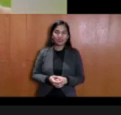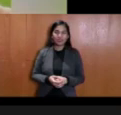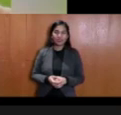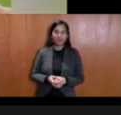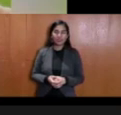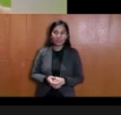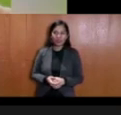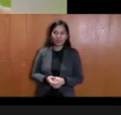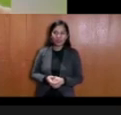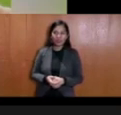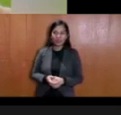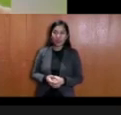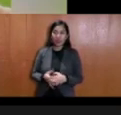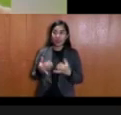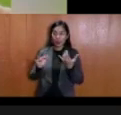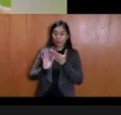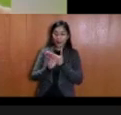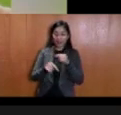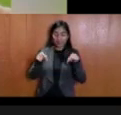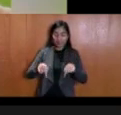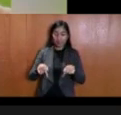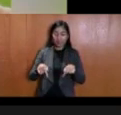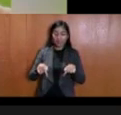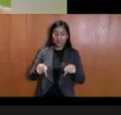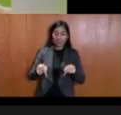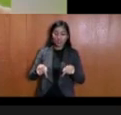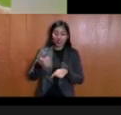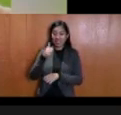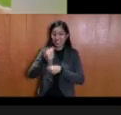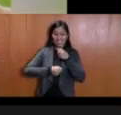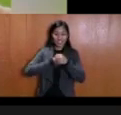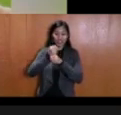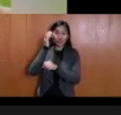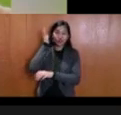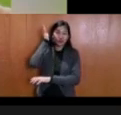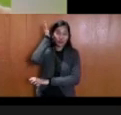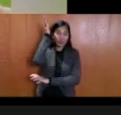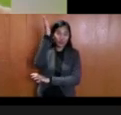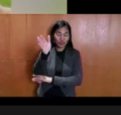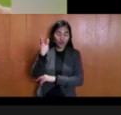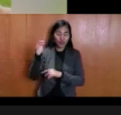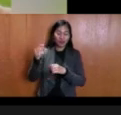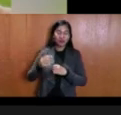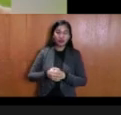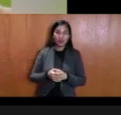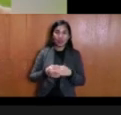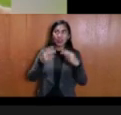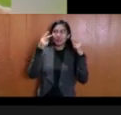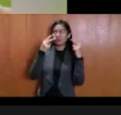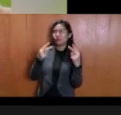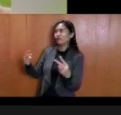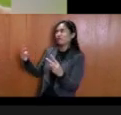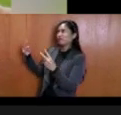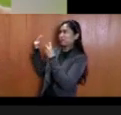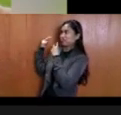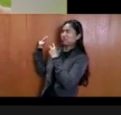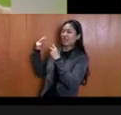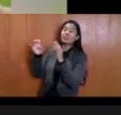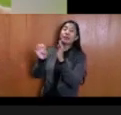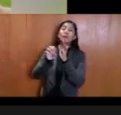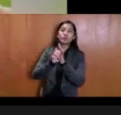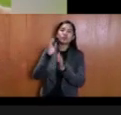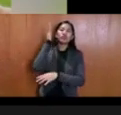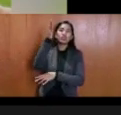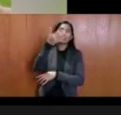When we're back here in this hall 10 years from now, what do you think are we going to be talking about when it comes to the green